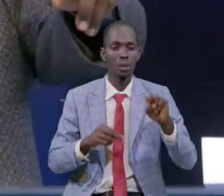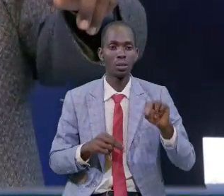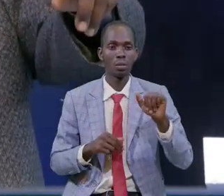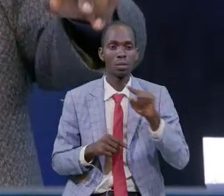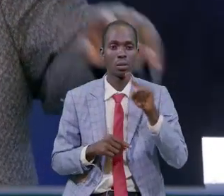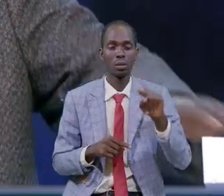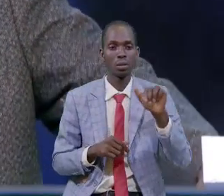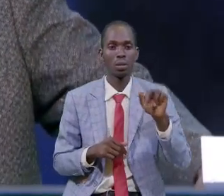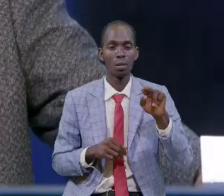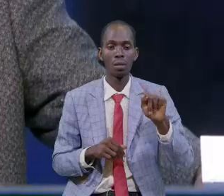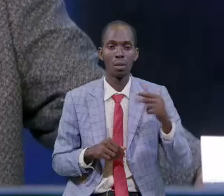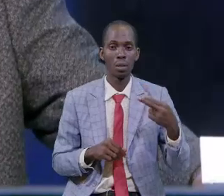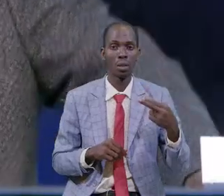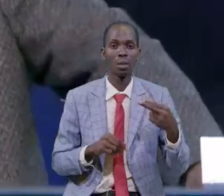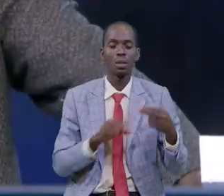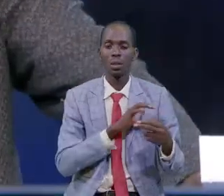Bethlehem.